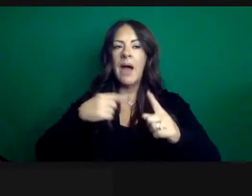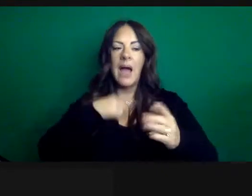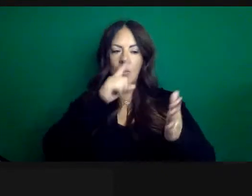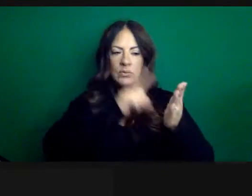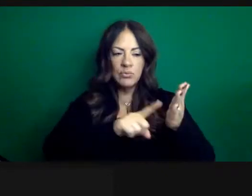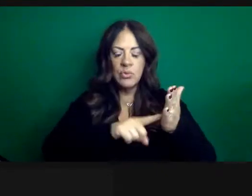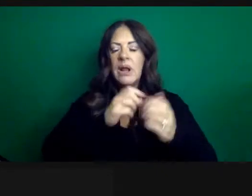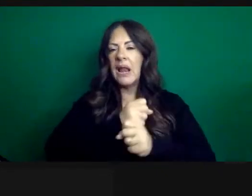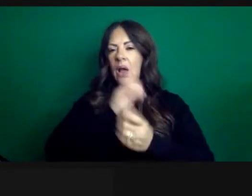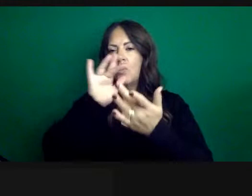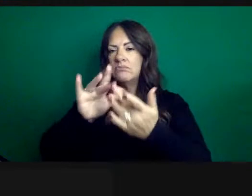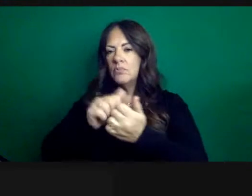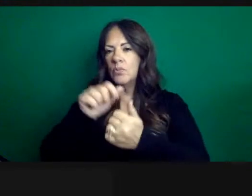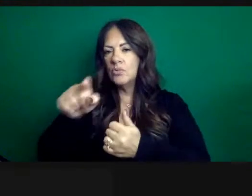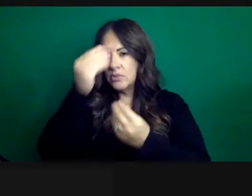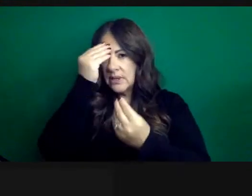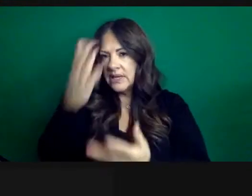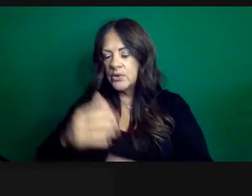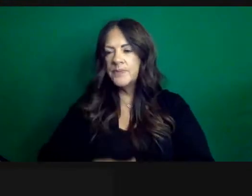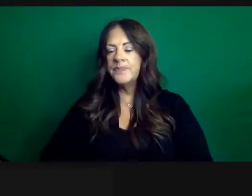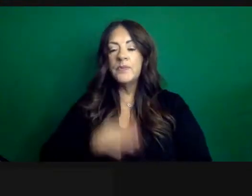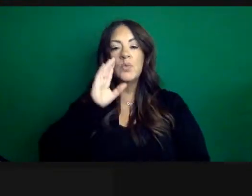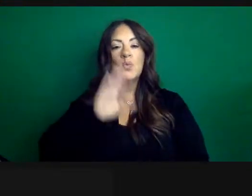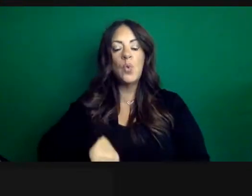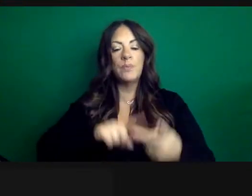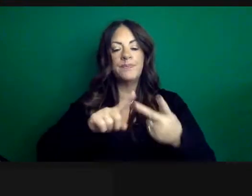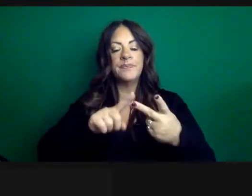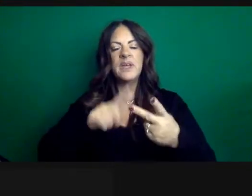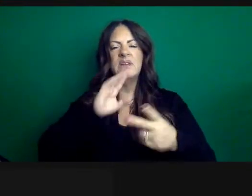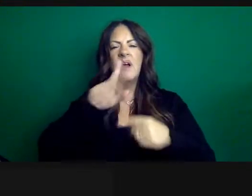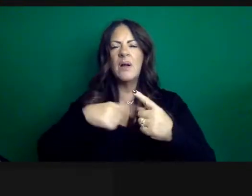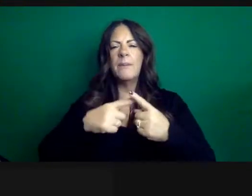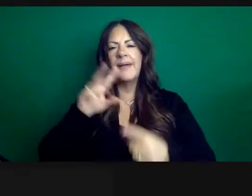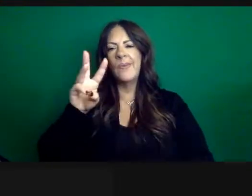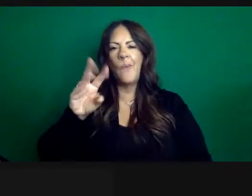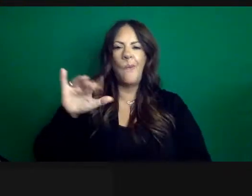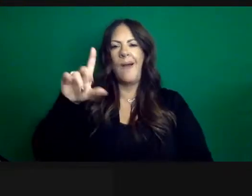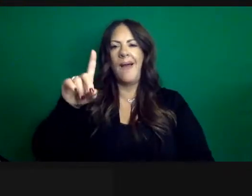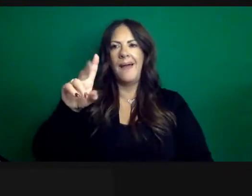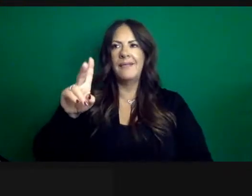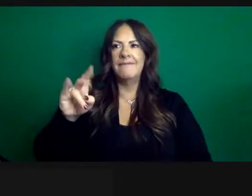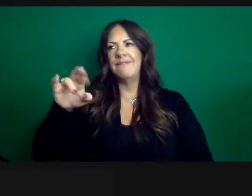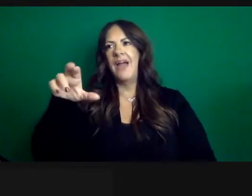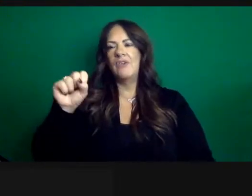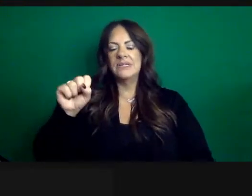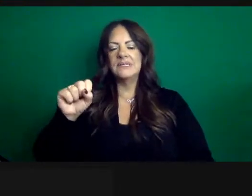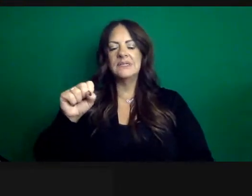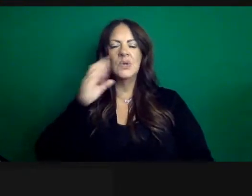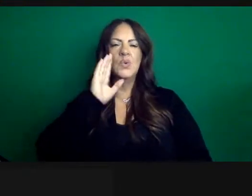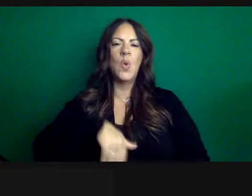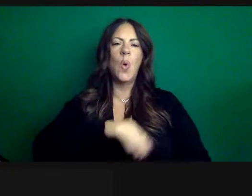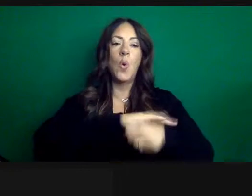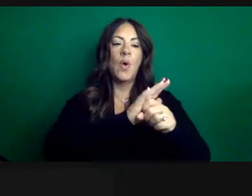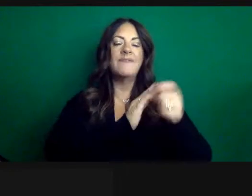terms of the variants and frankly, the wild type virus, what we've been sort of calling COVID-19 the whole time,